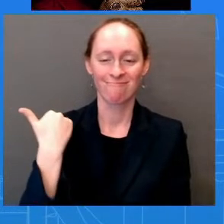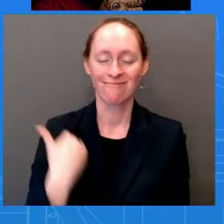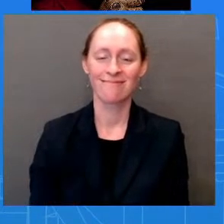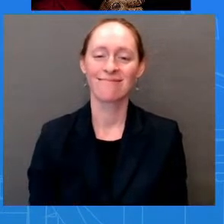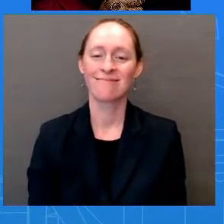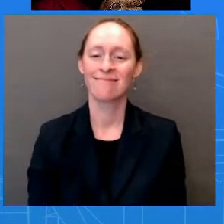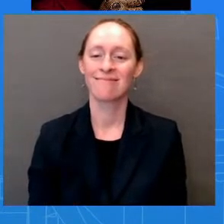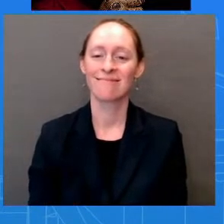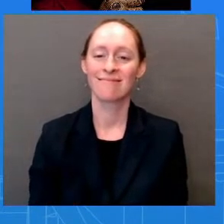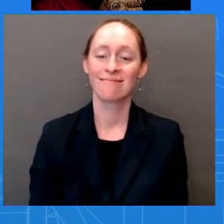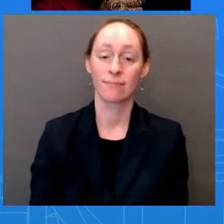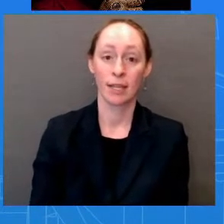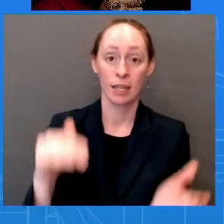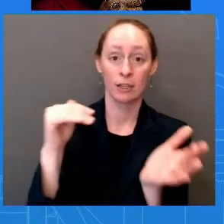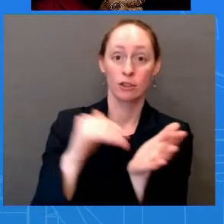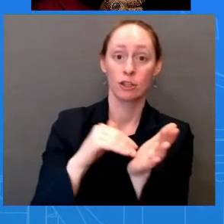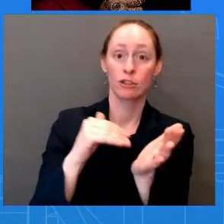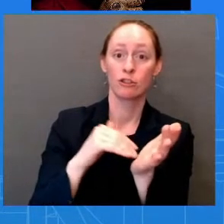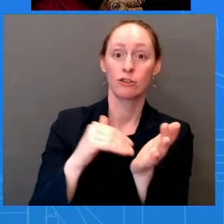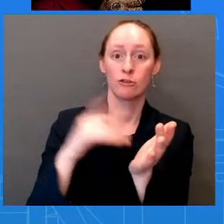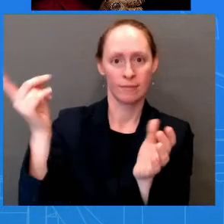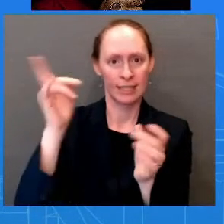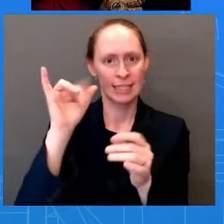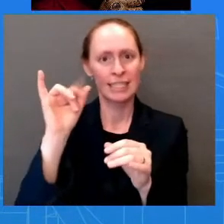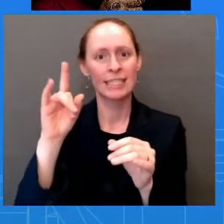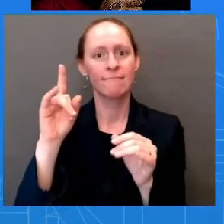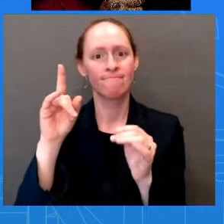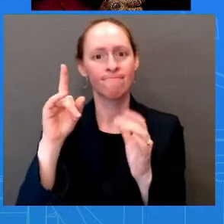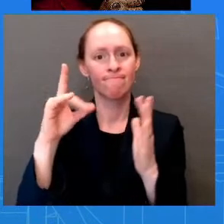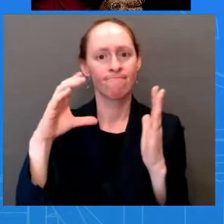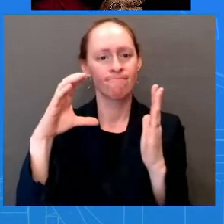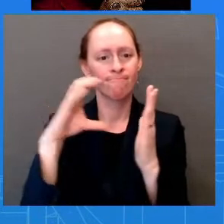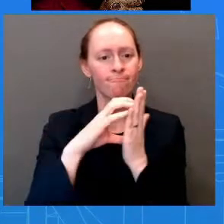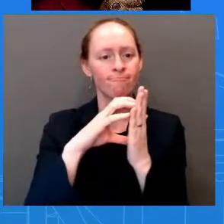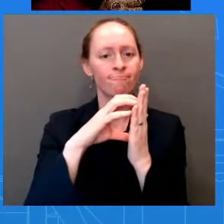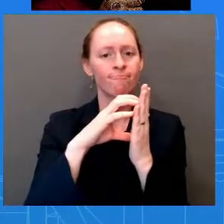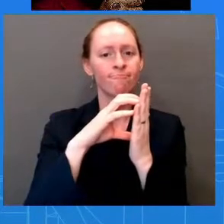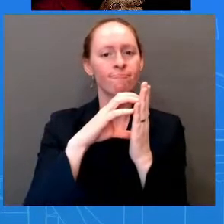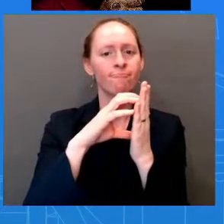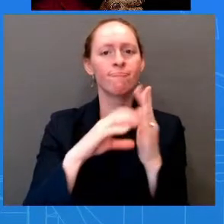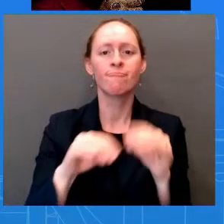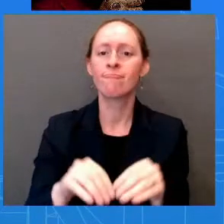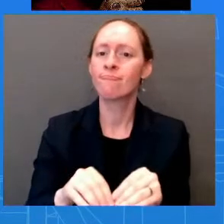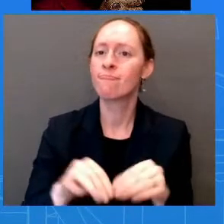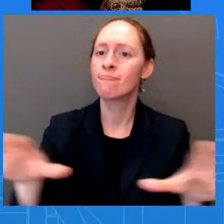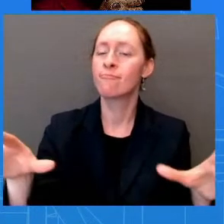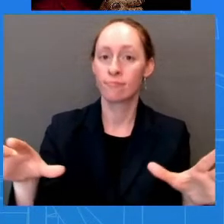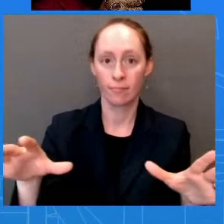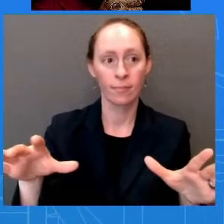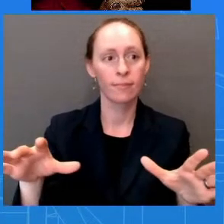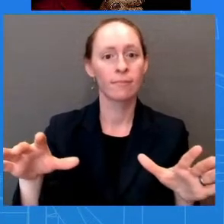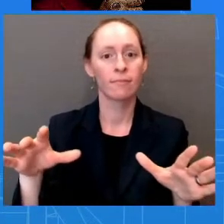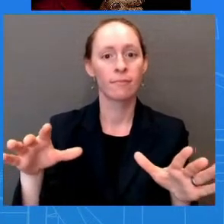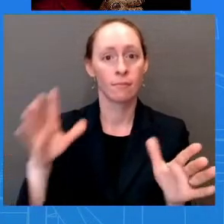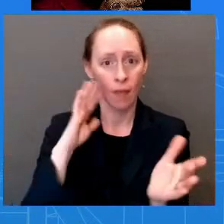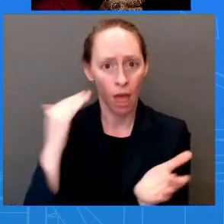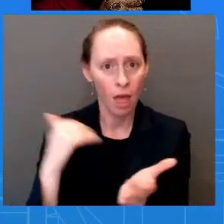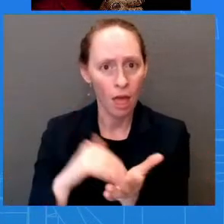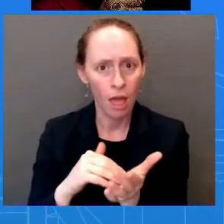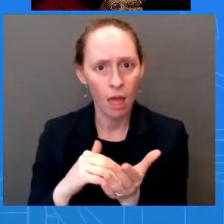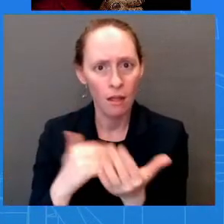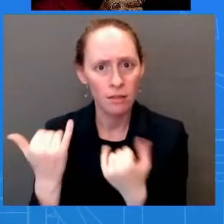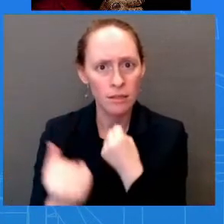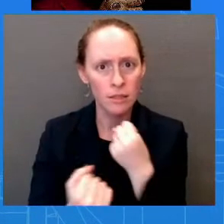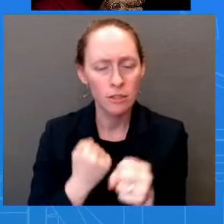I'm wondering if you expect that to happen again. Will we get an annual physical from the White House Medical Unit? So